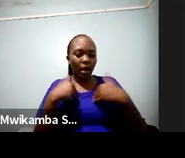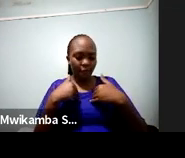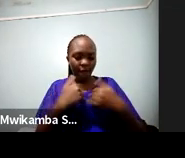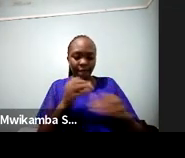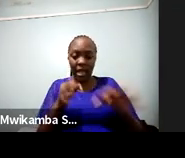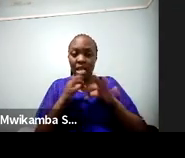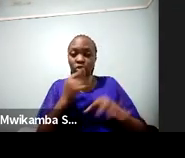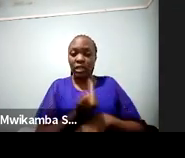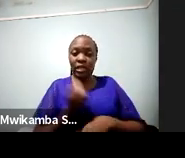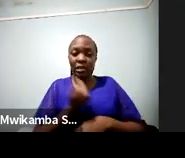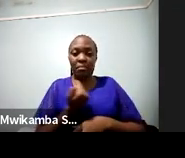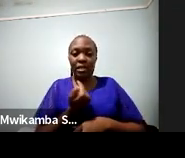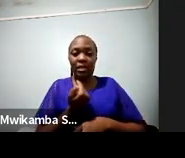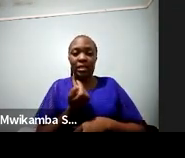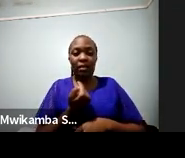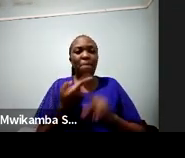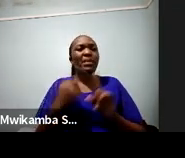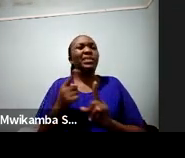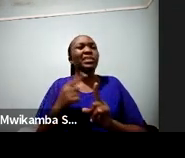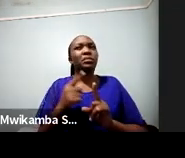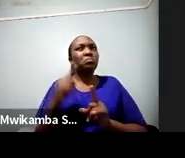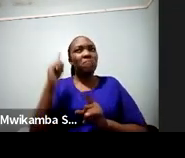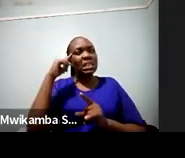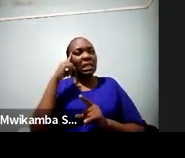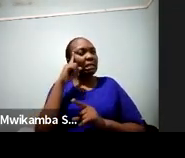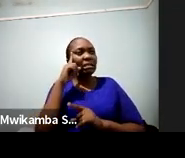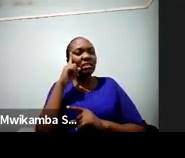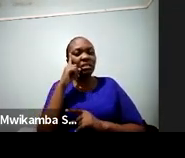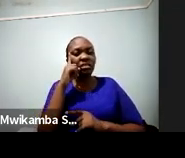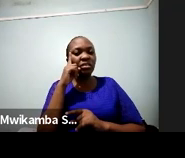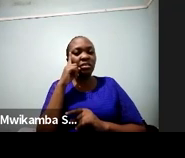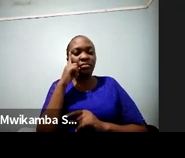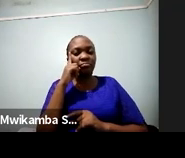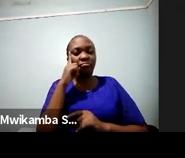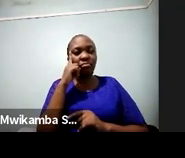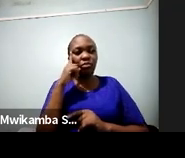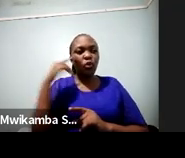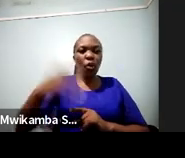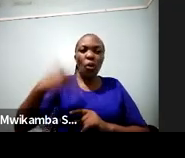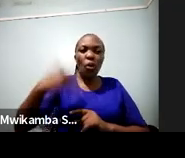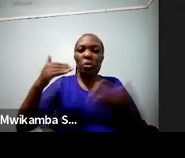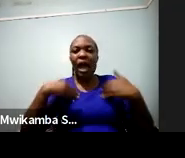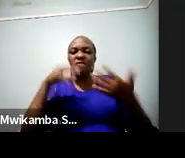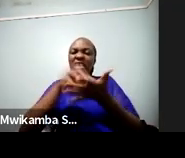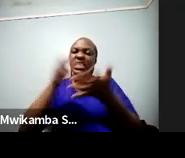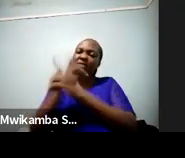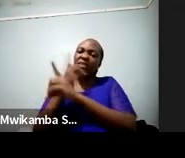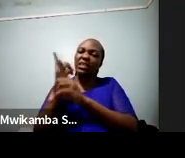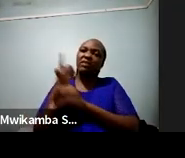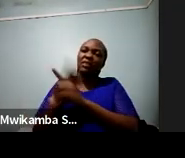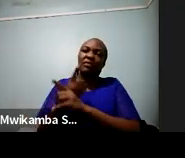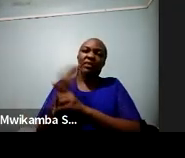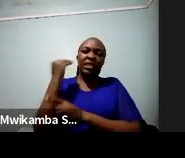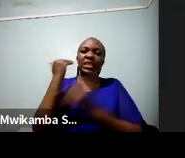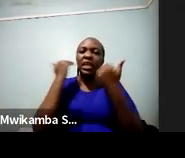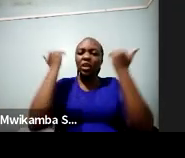managing people's cases in court, treating people with so many other complications in life, but then you have no money at